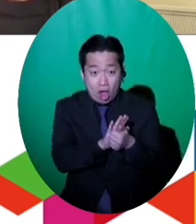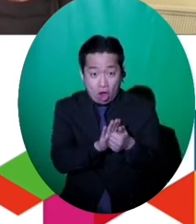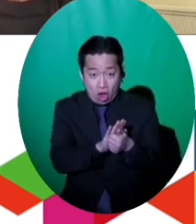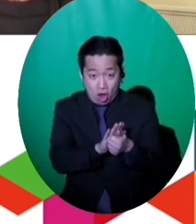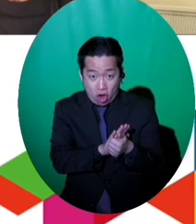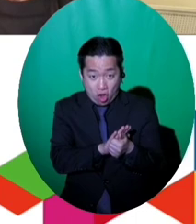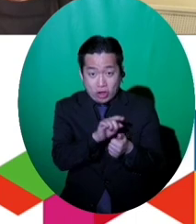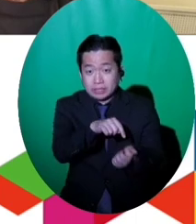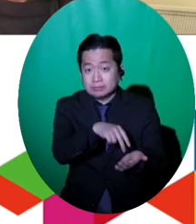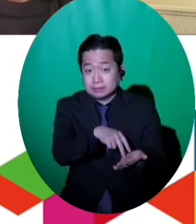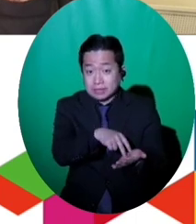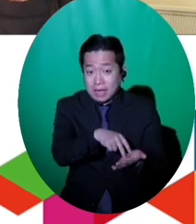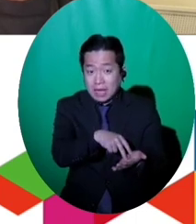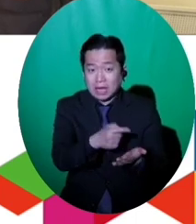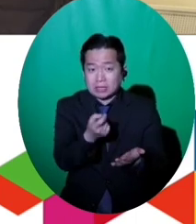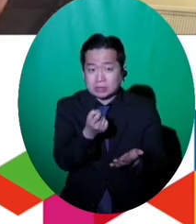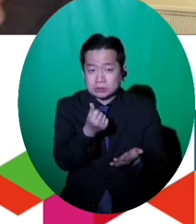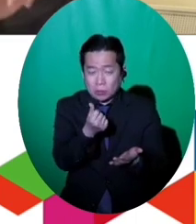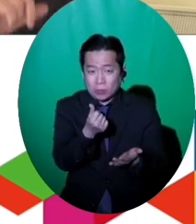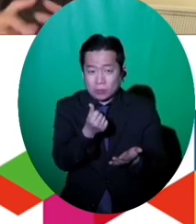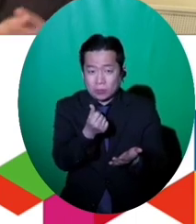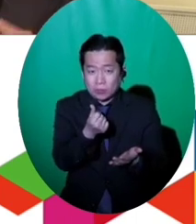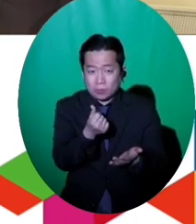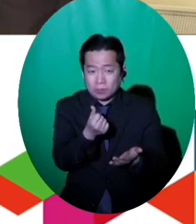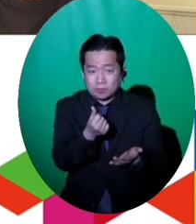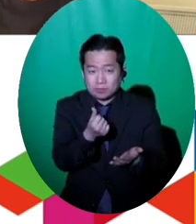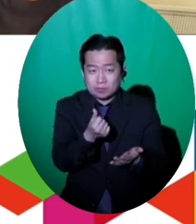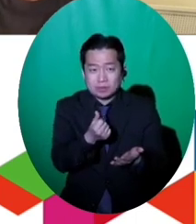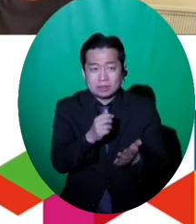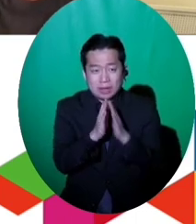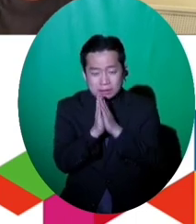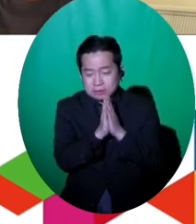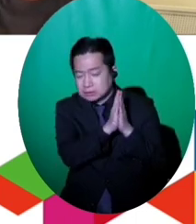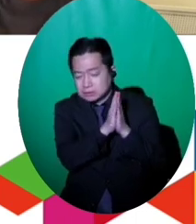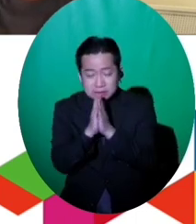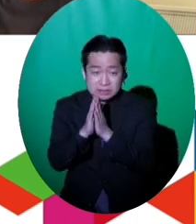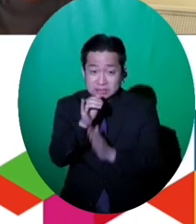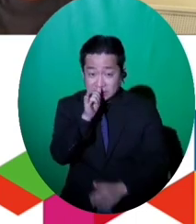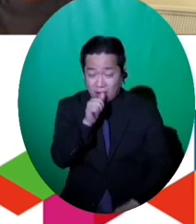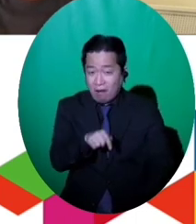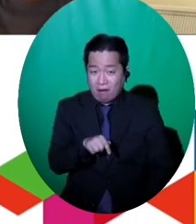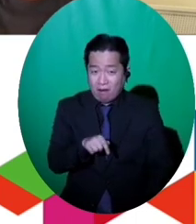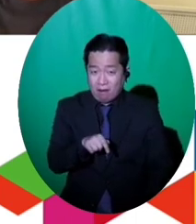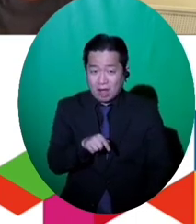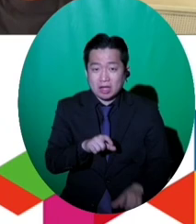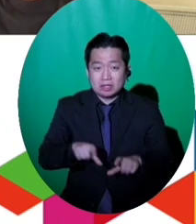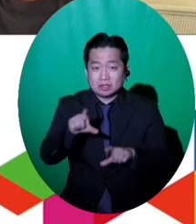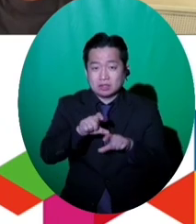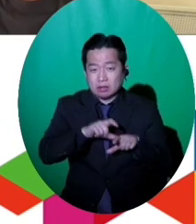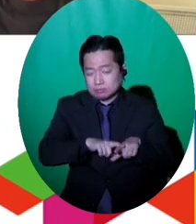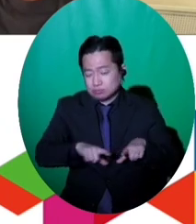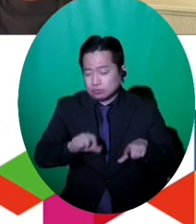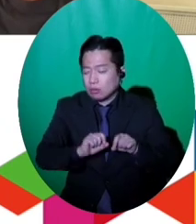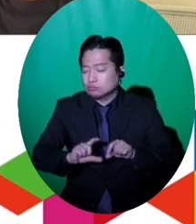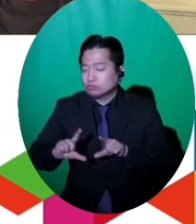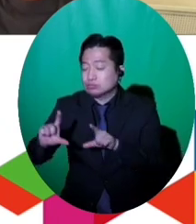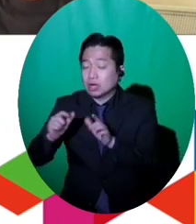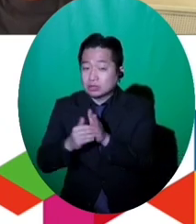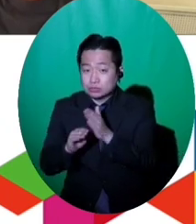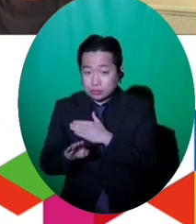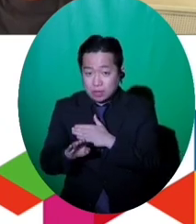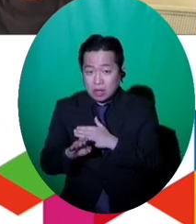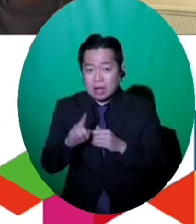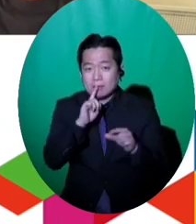popular, we may see abuse of this language yes. and lack of accountability. I think we need to scale